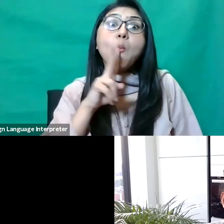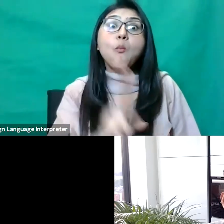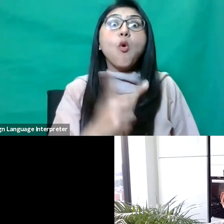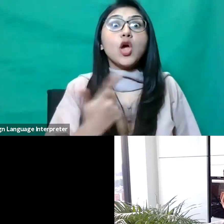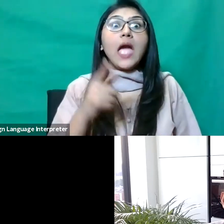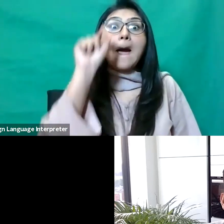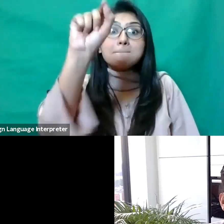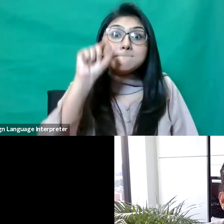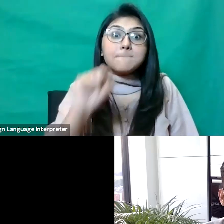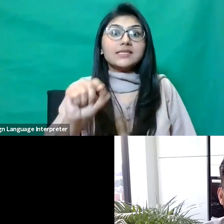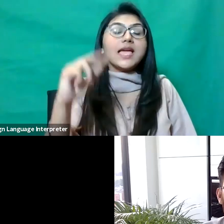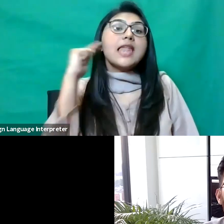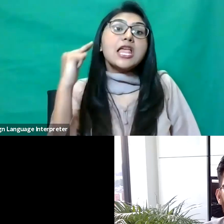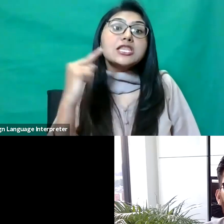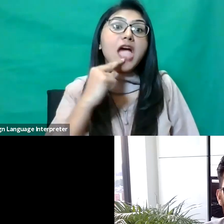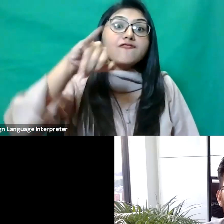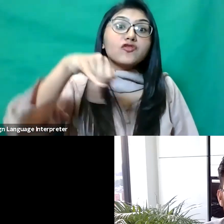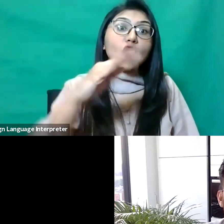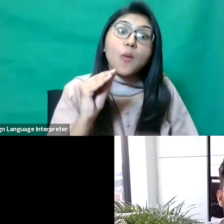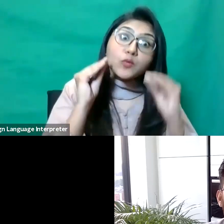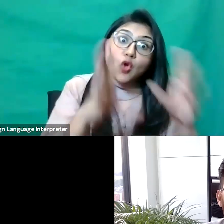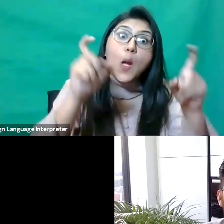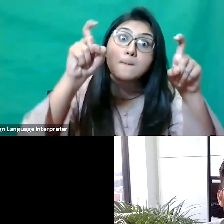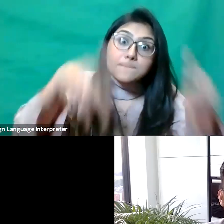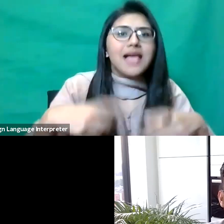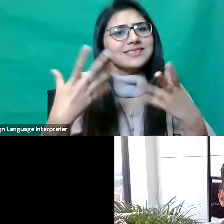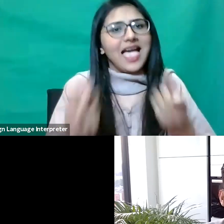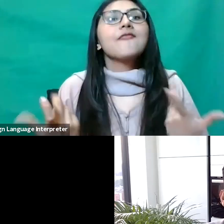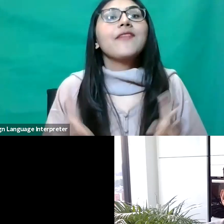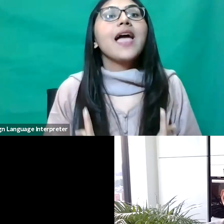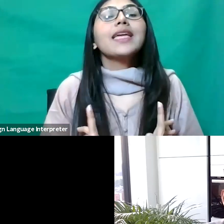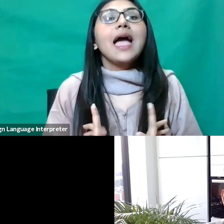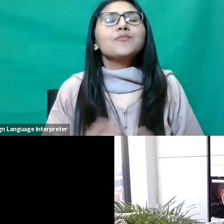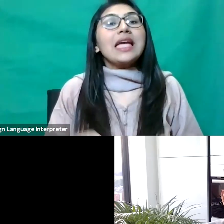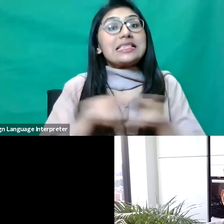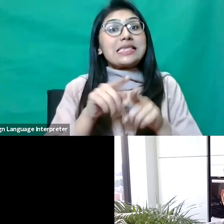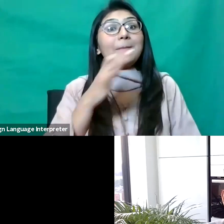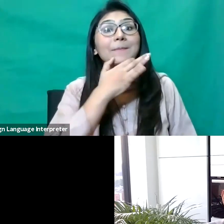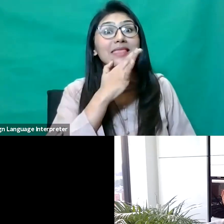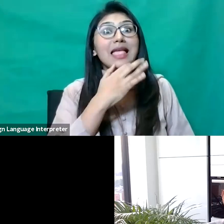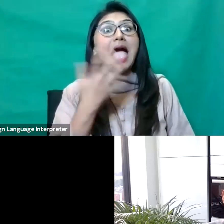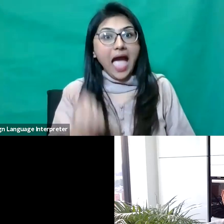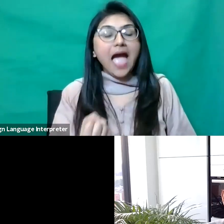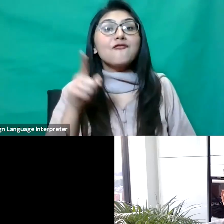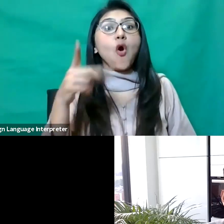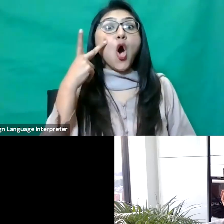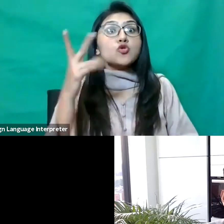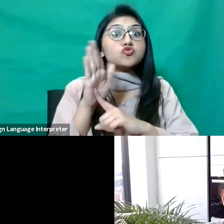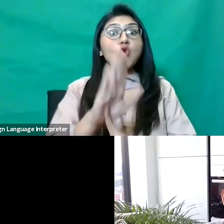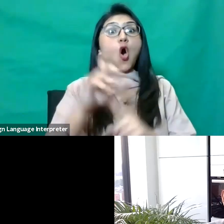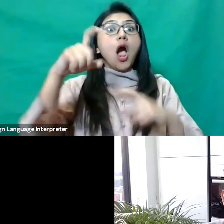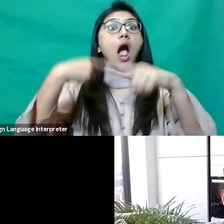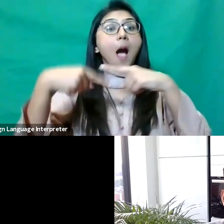to recruit. This is what I've heard. So, for example, in the UK, they have to show diversity, or even around